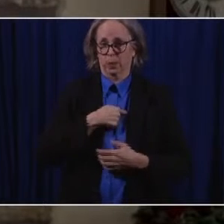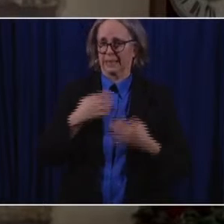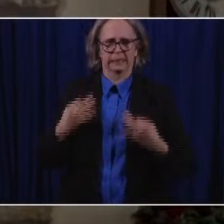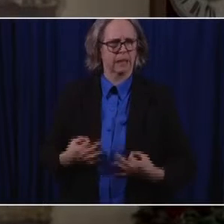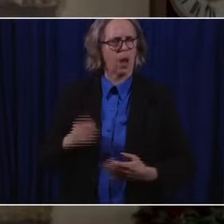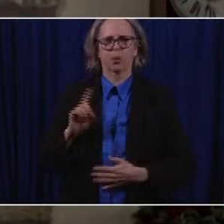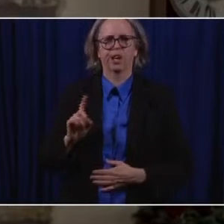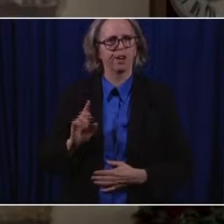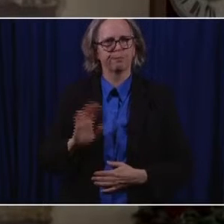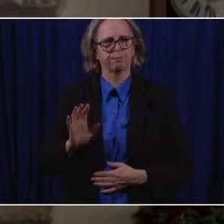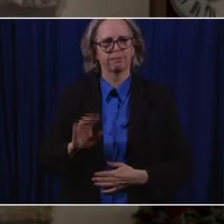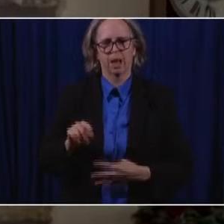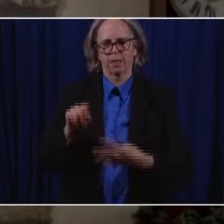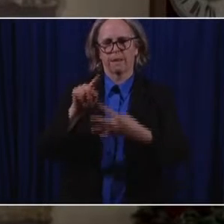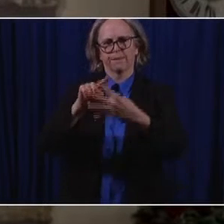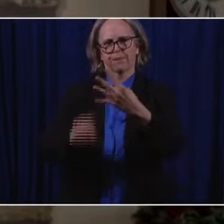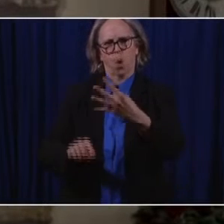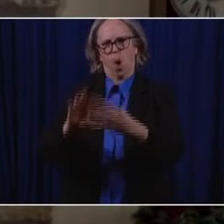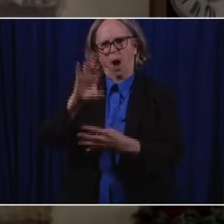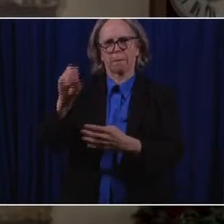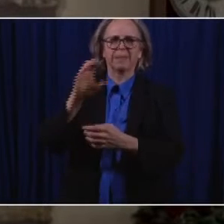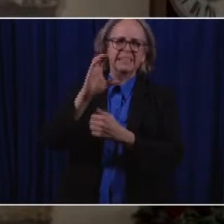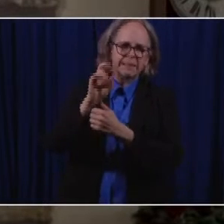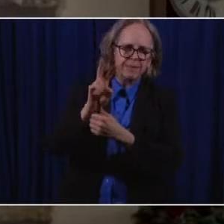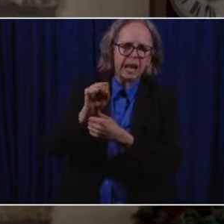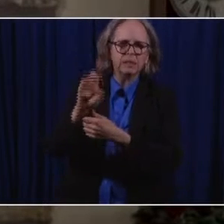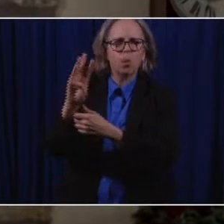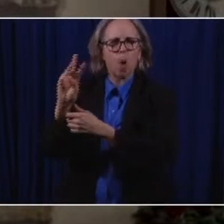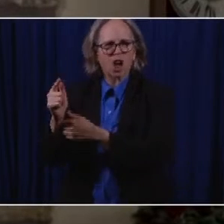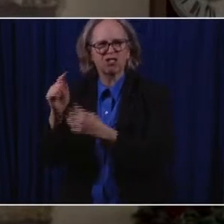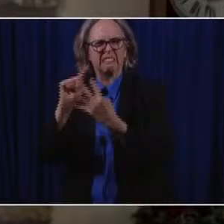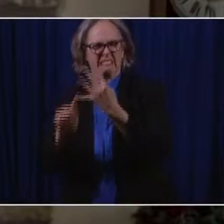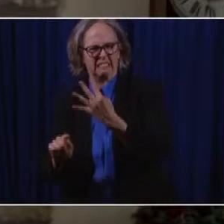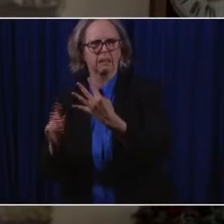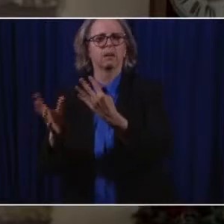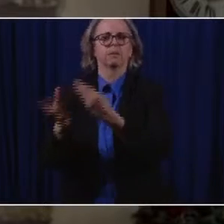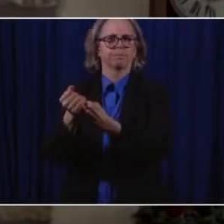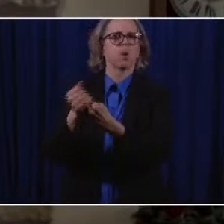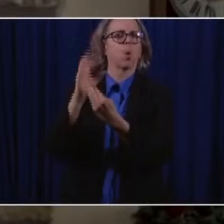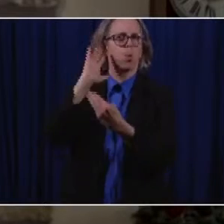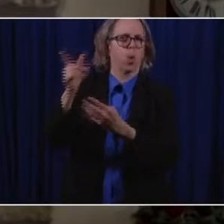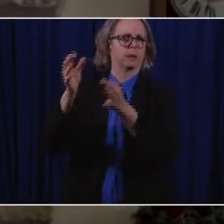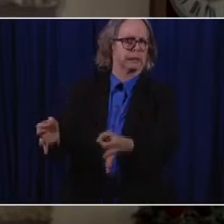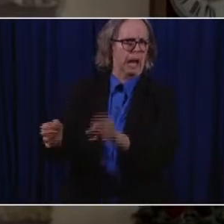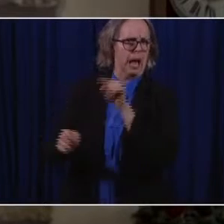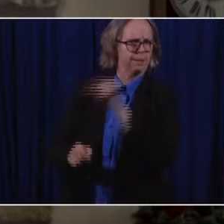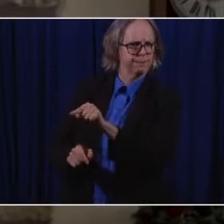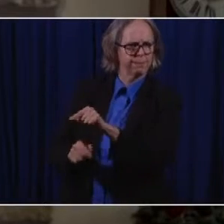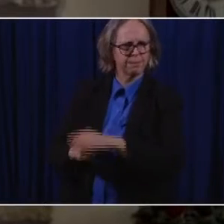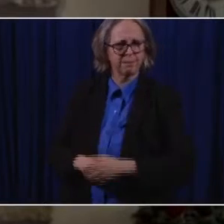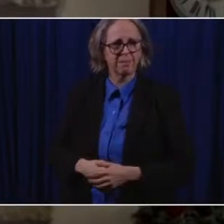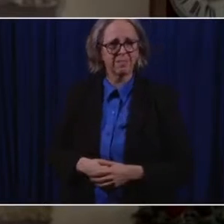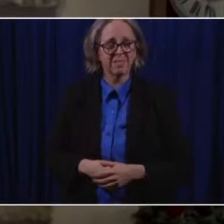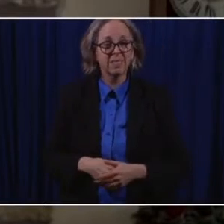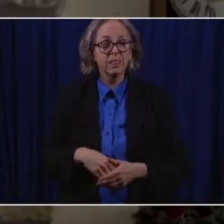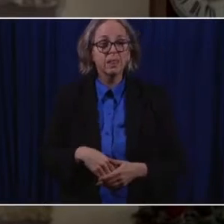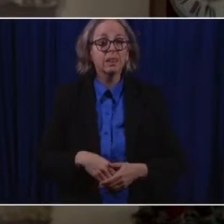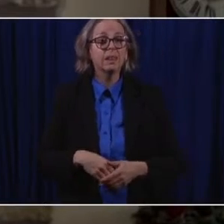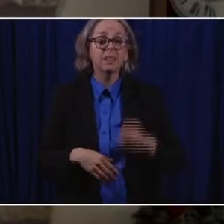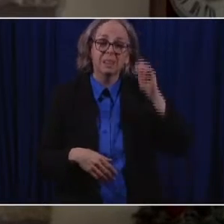pharmacy companies to do the scheduling. So, they're starting with nursing